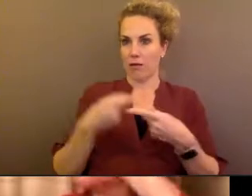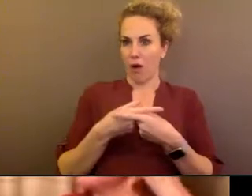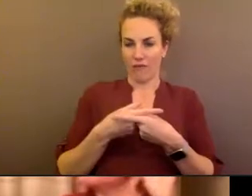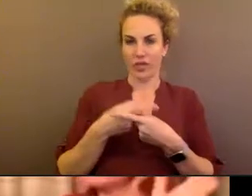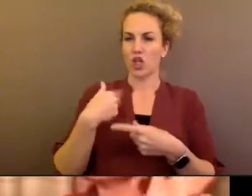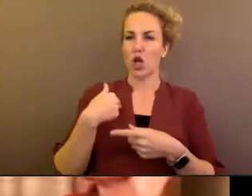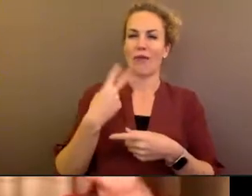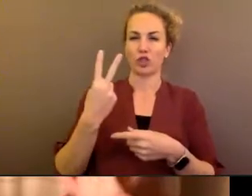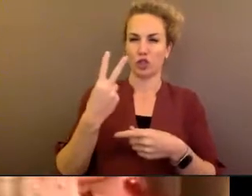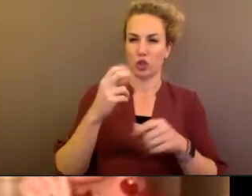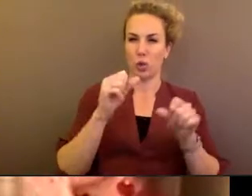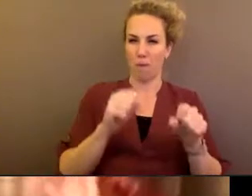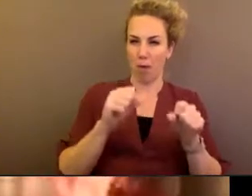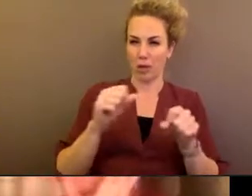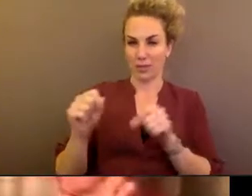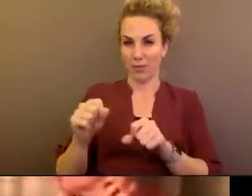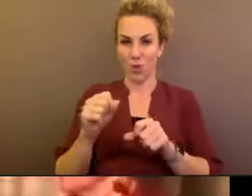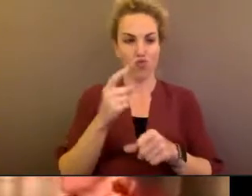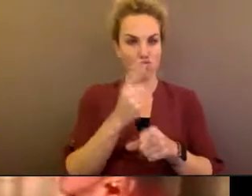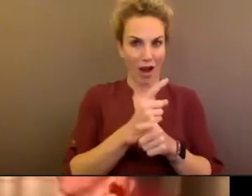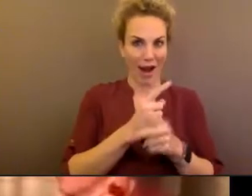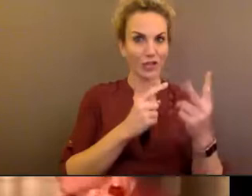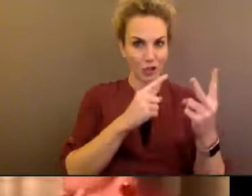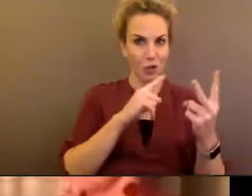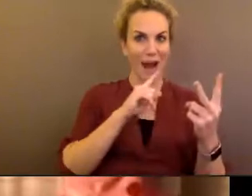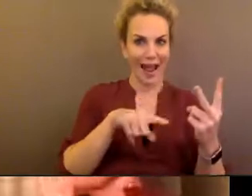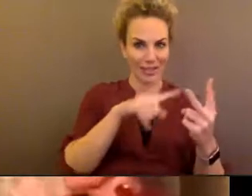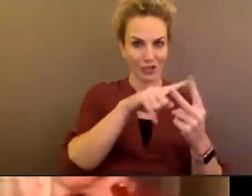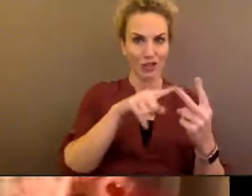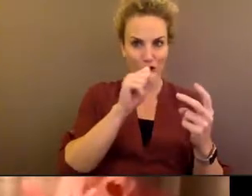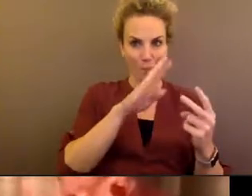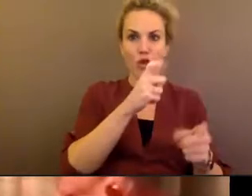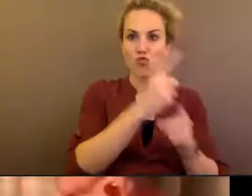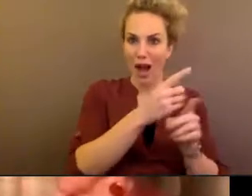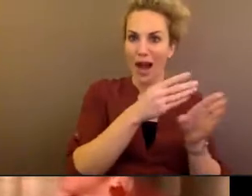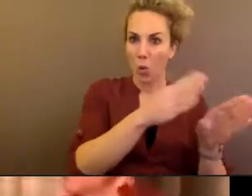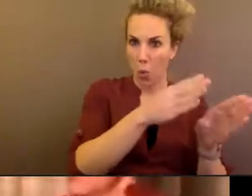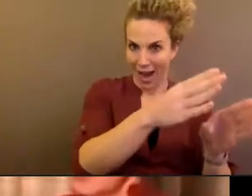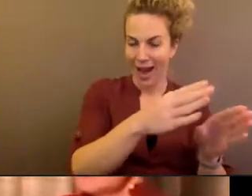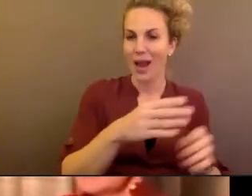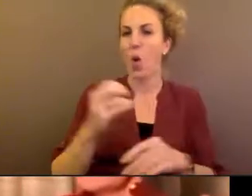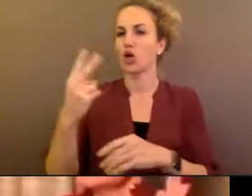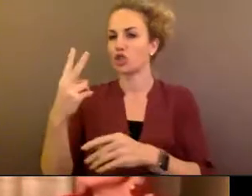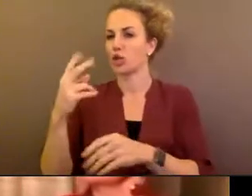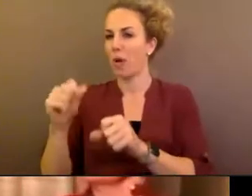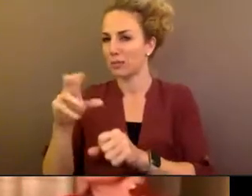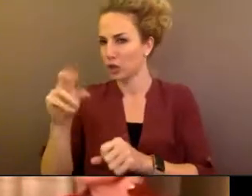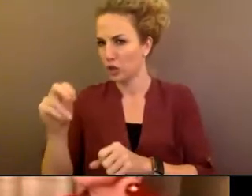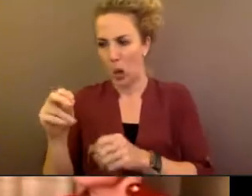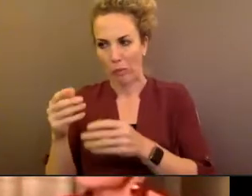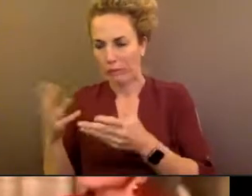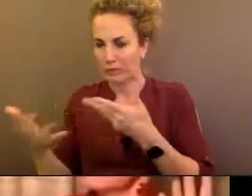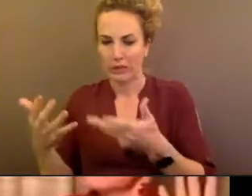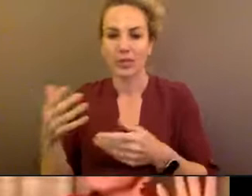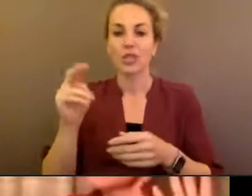you have two possible right answers or two possible wrong answers. But we talk about the horns of a dilemma. So Nancy and I were just